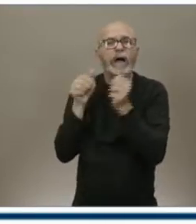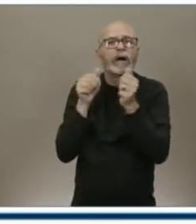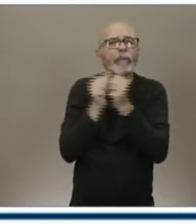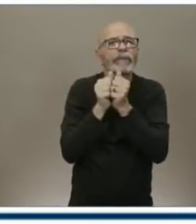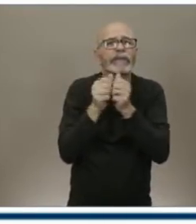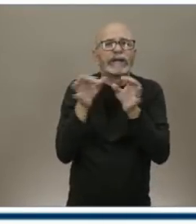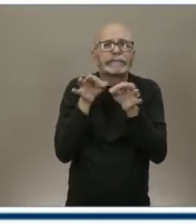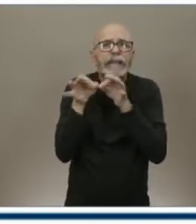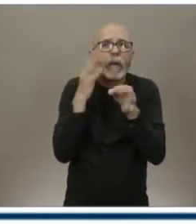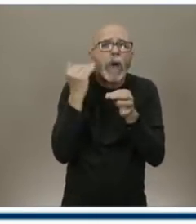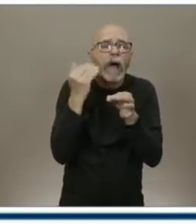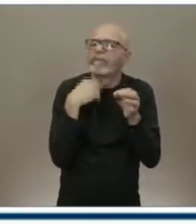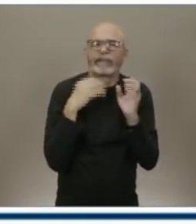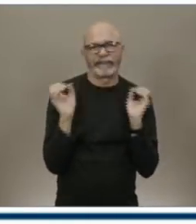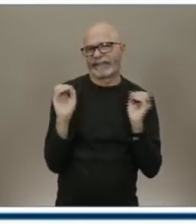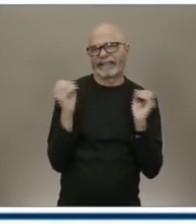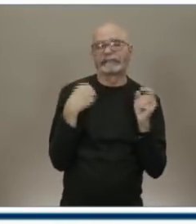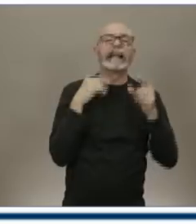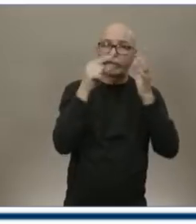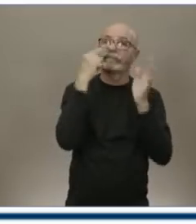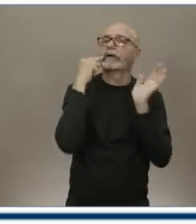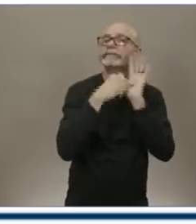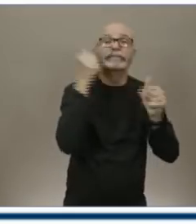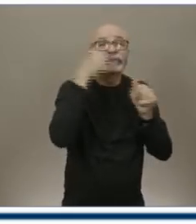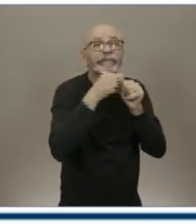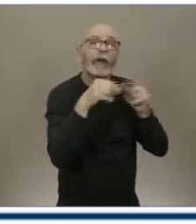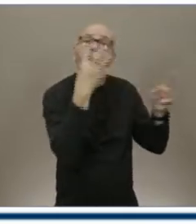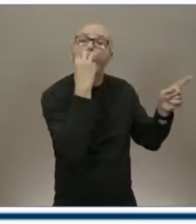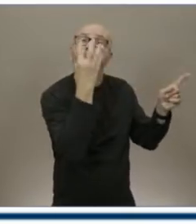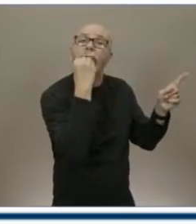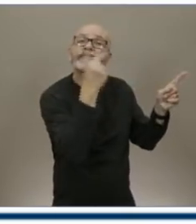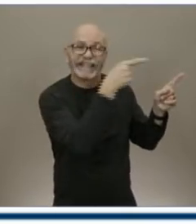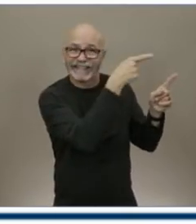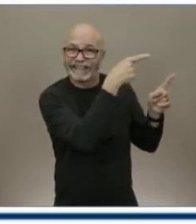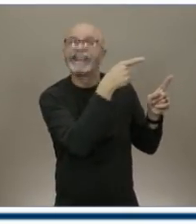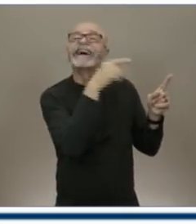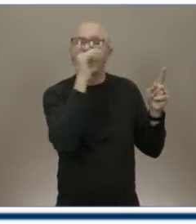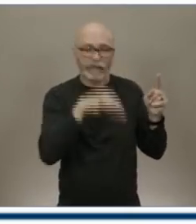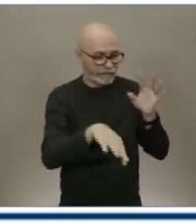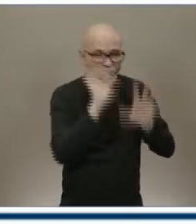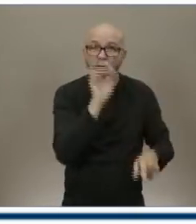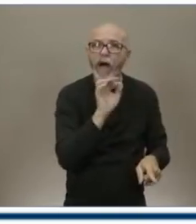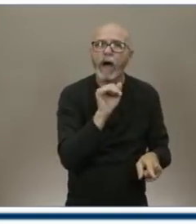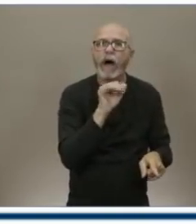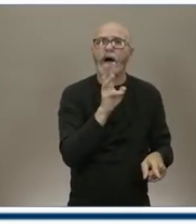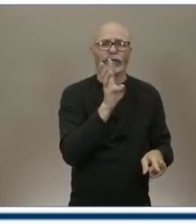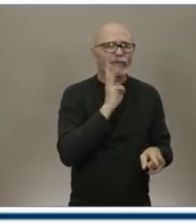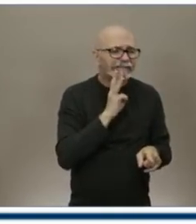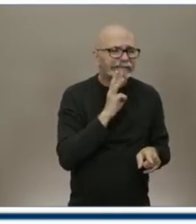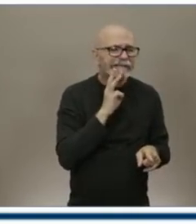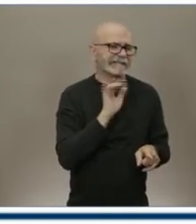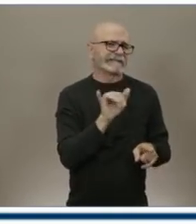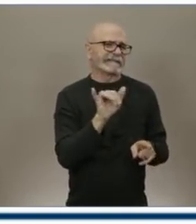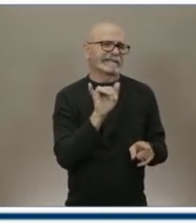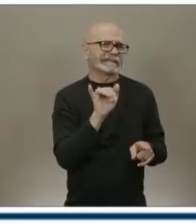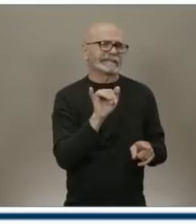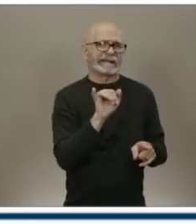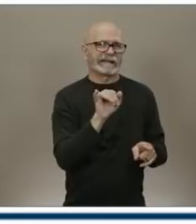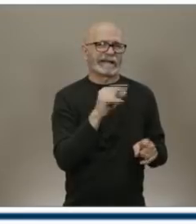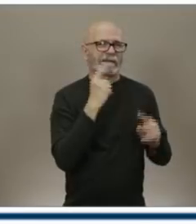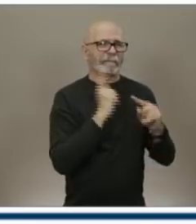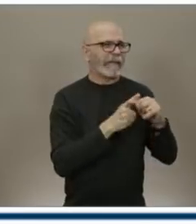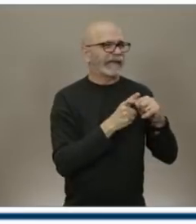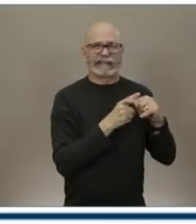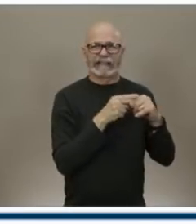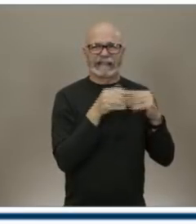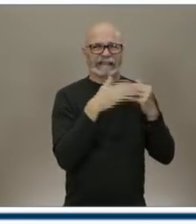Wolfville as perhaps illustrative. There were some concerning things coming. We had a couple of cases in a nearby high school. Plus, we